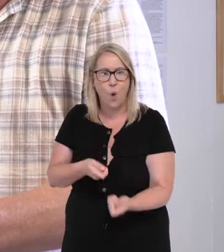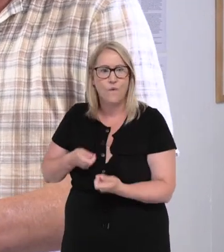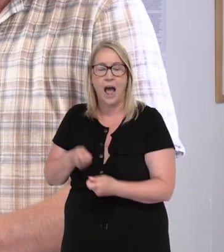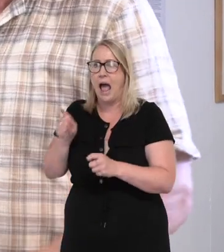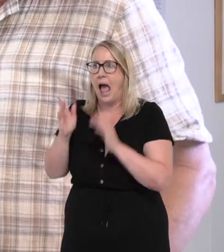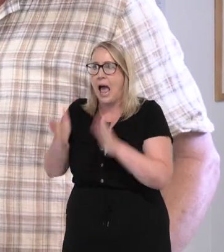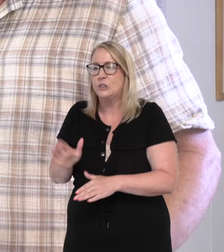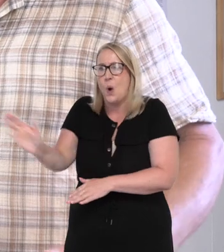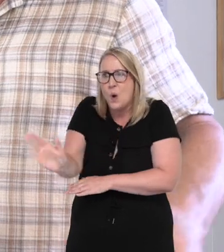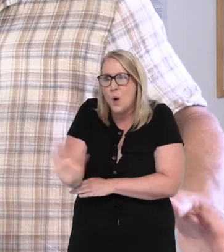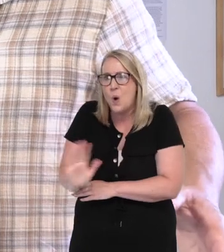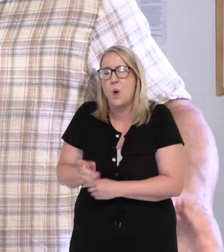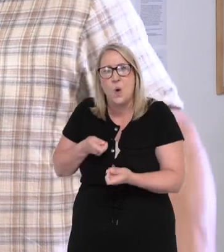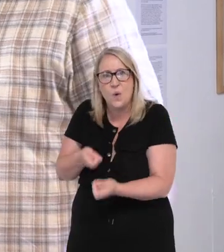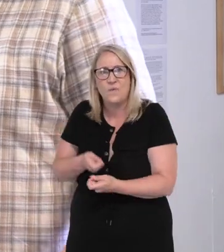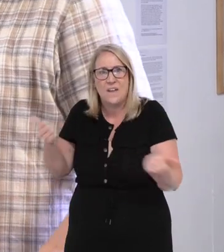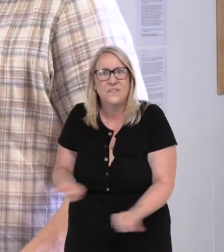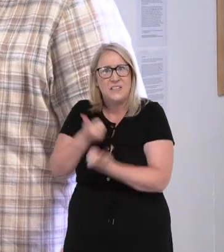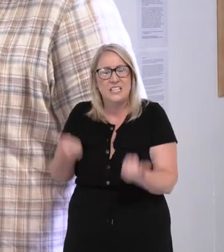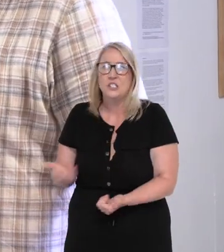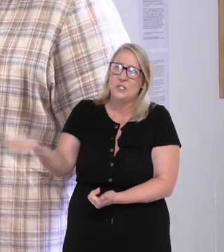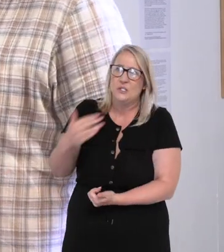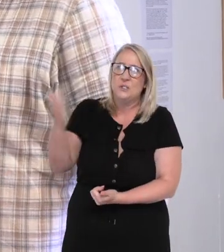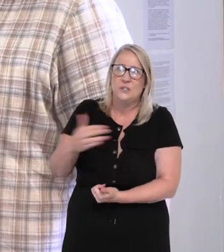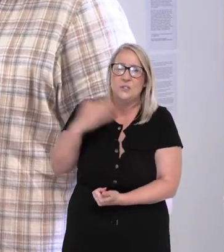let's have lunch now," or putting